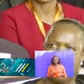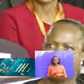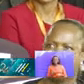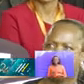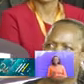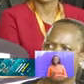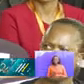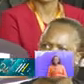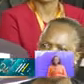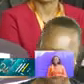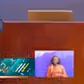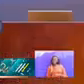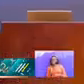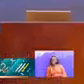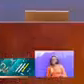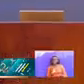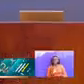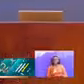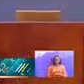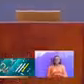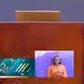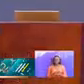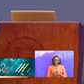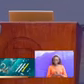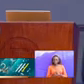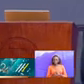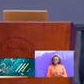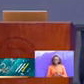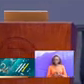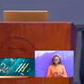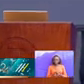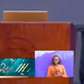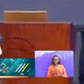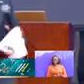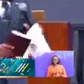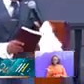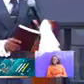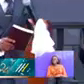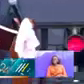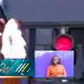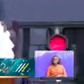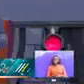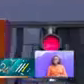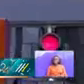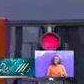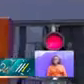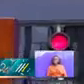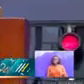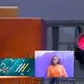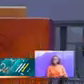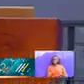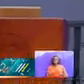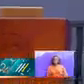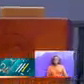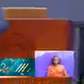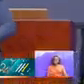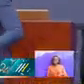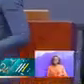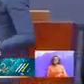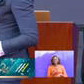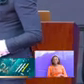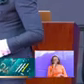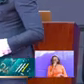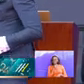after Mysteries the walk becomes personal there the Lord can either give you Secrets or give you